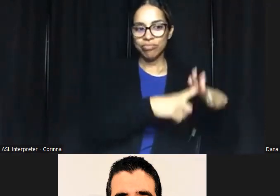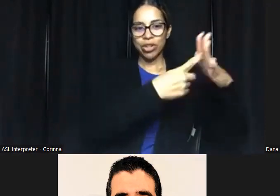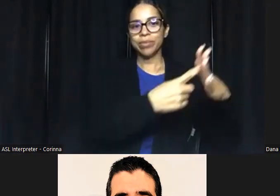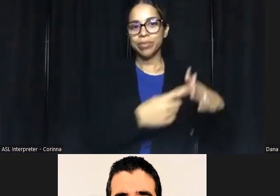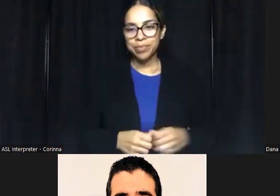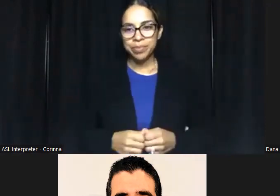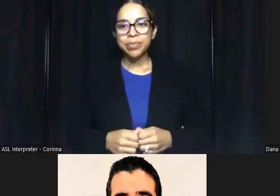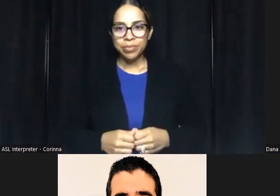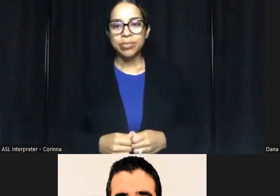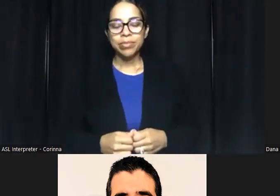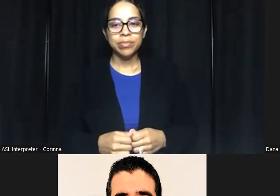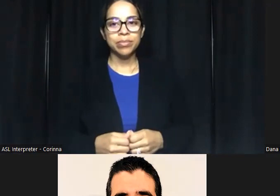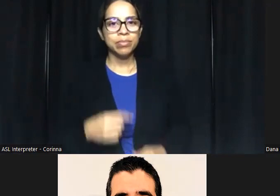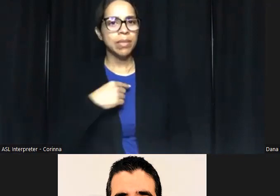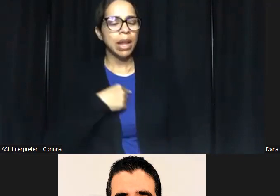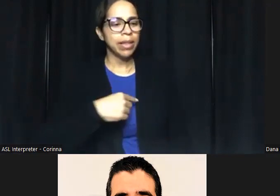think,